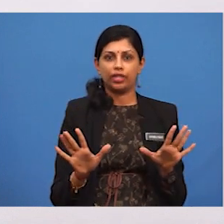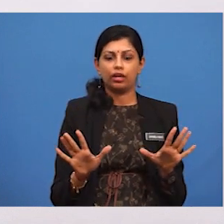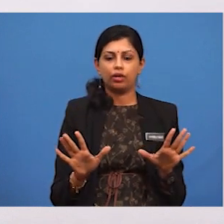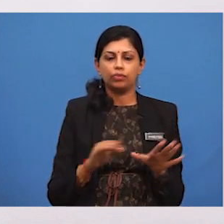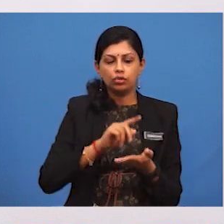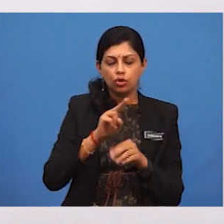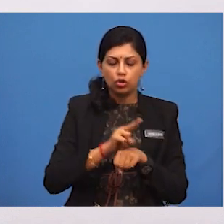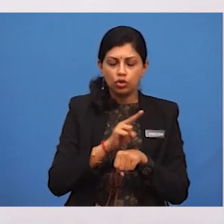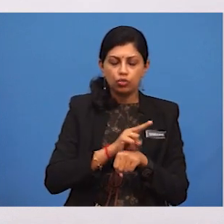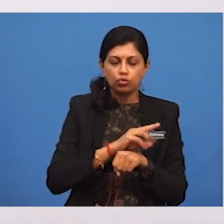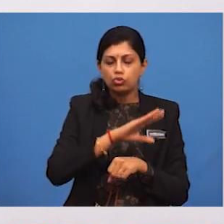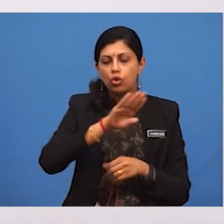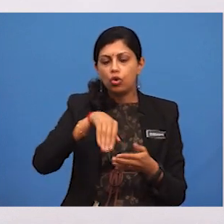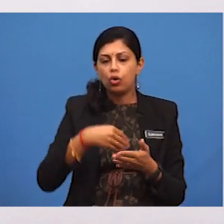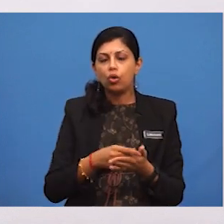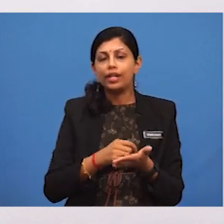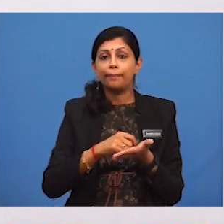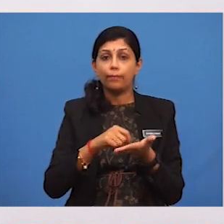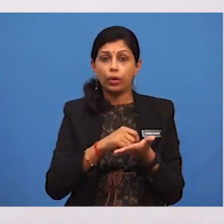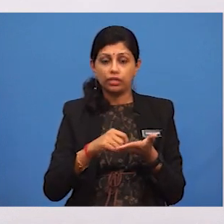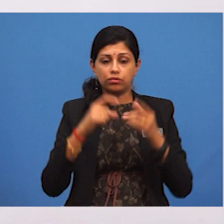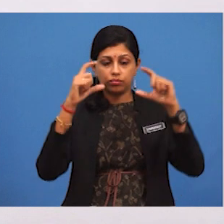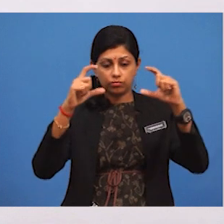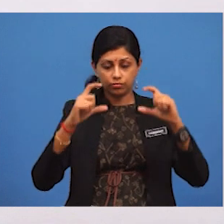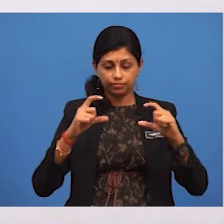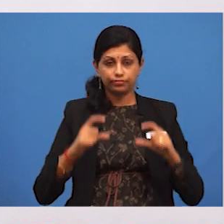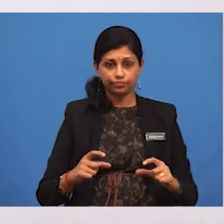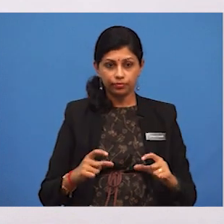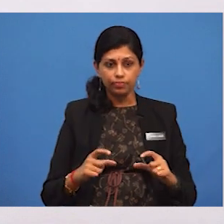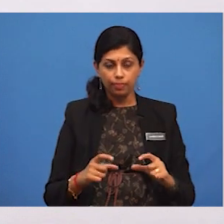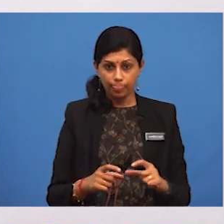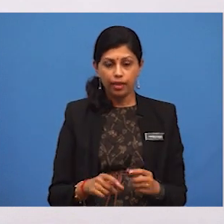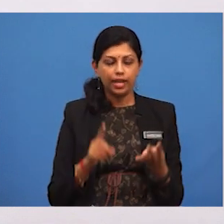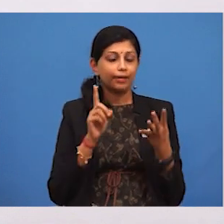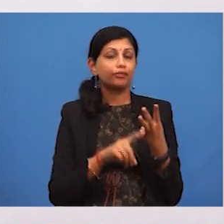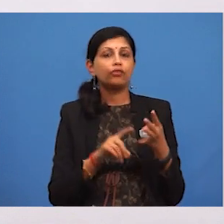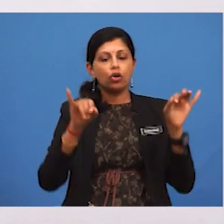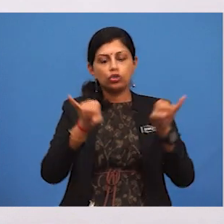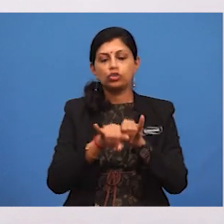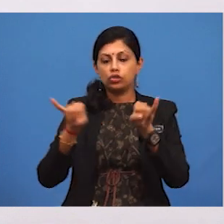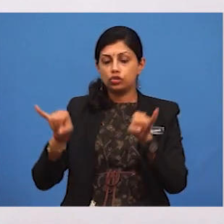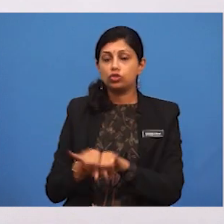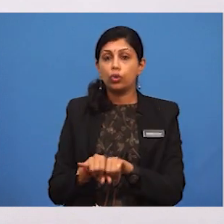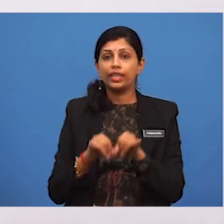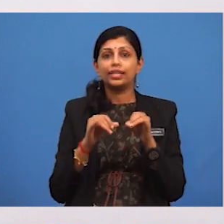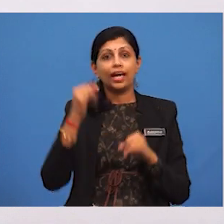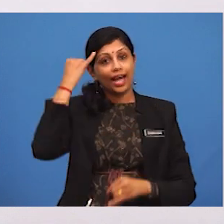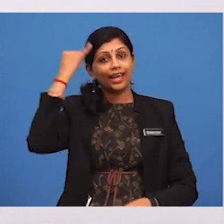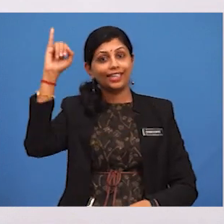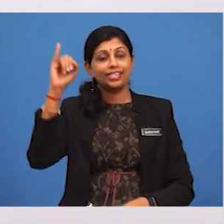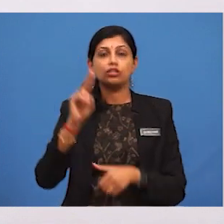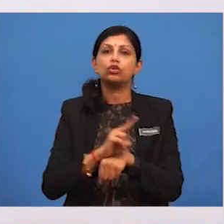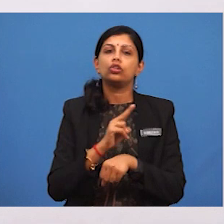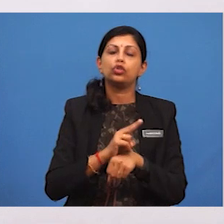points. Number 4, join the ideas using sentence connectors.